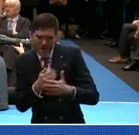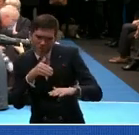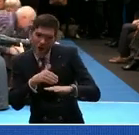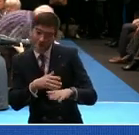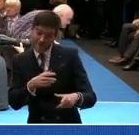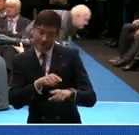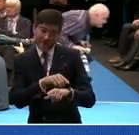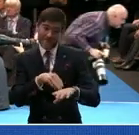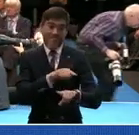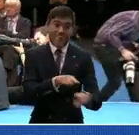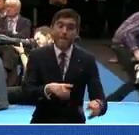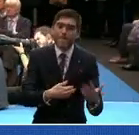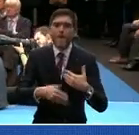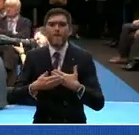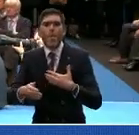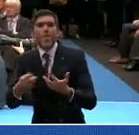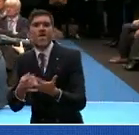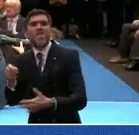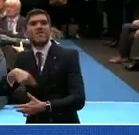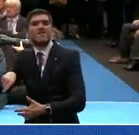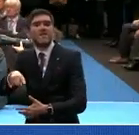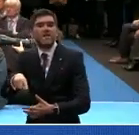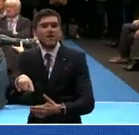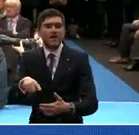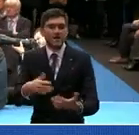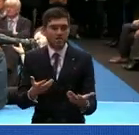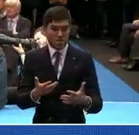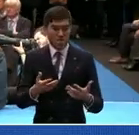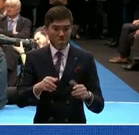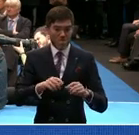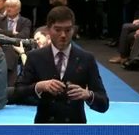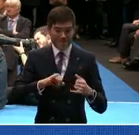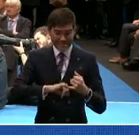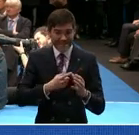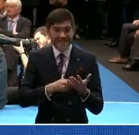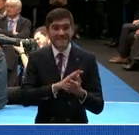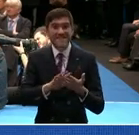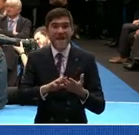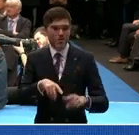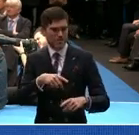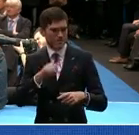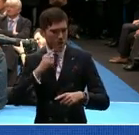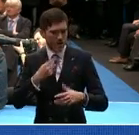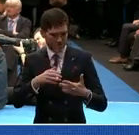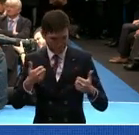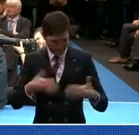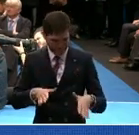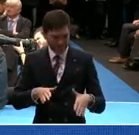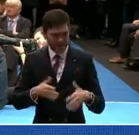them. In the wake of Sarah's tragic murder, I reopened that survey.